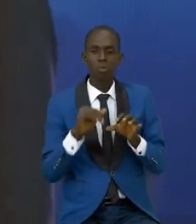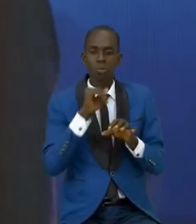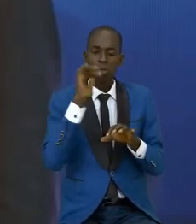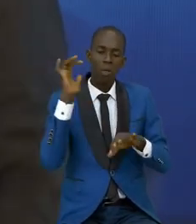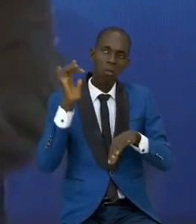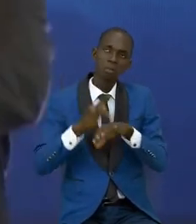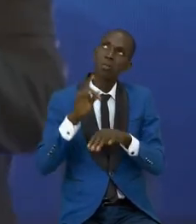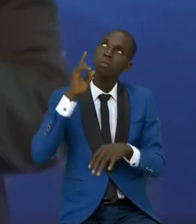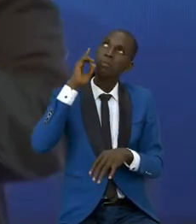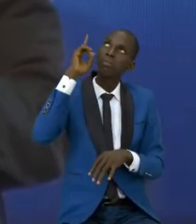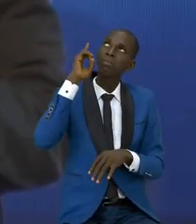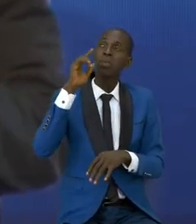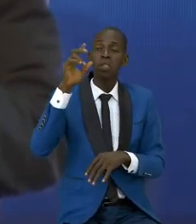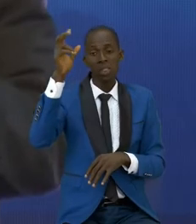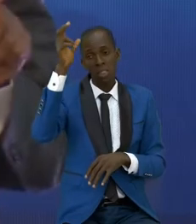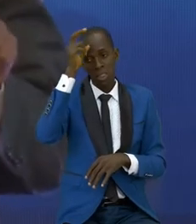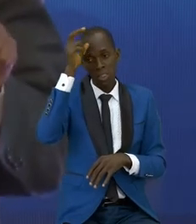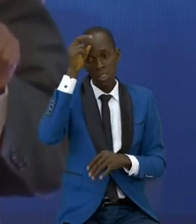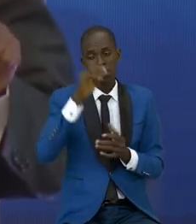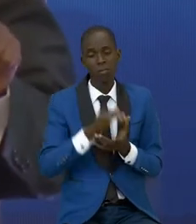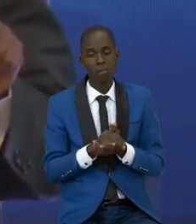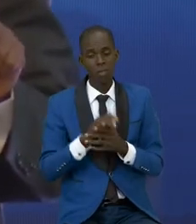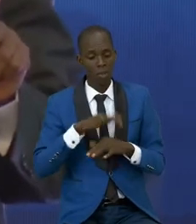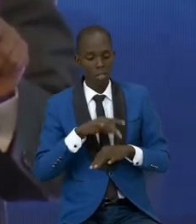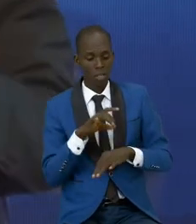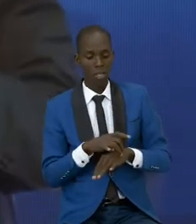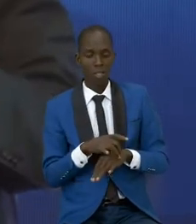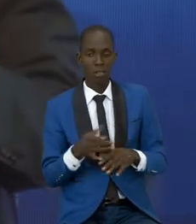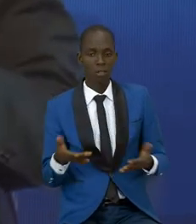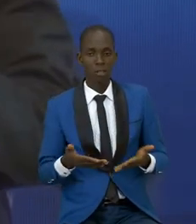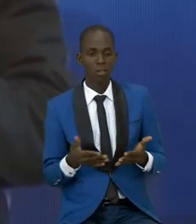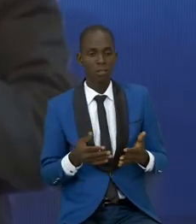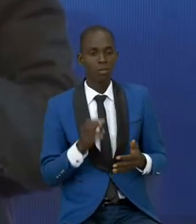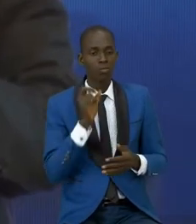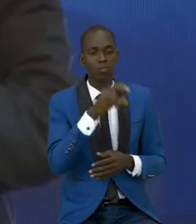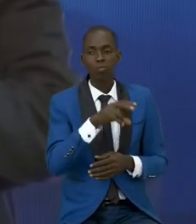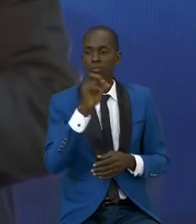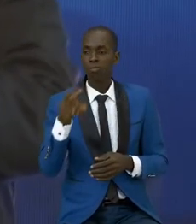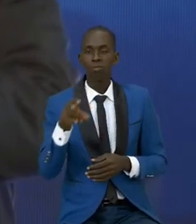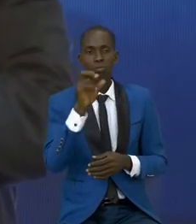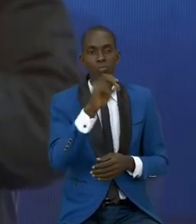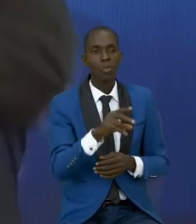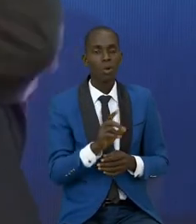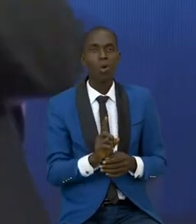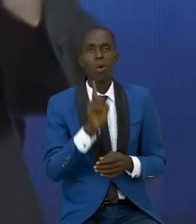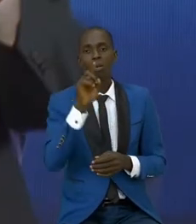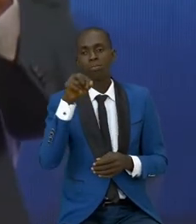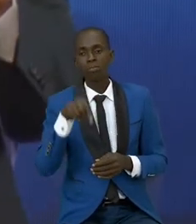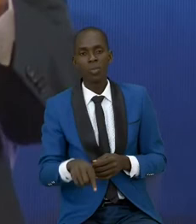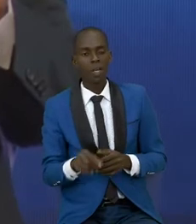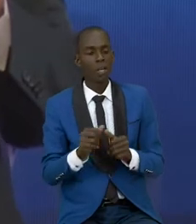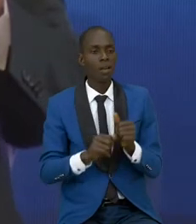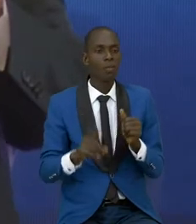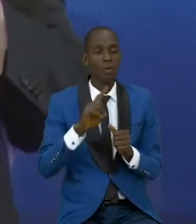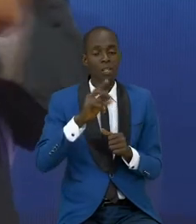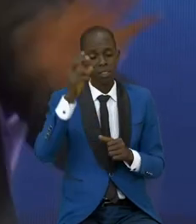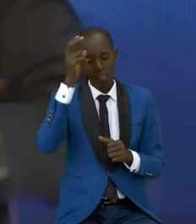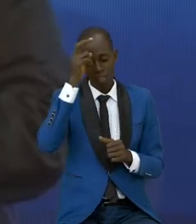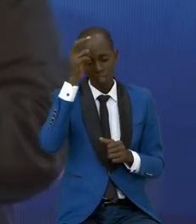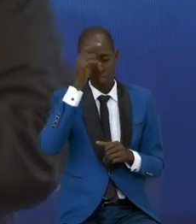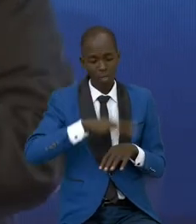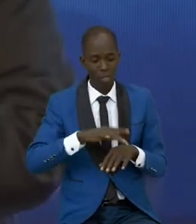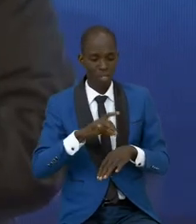affect him. Satan on earth, going up and down, to and fro, Satan